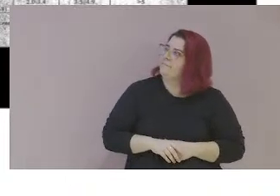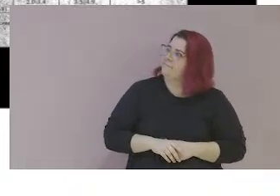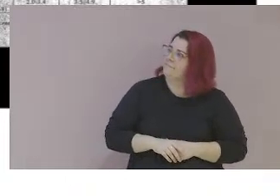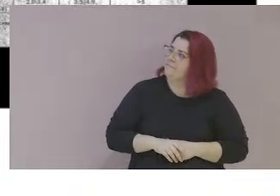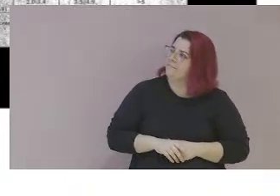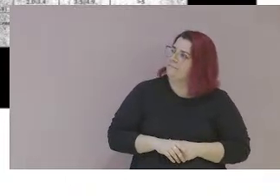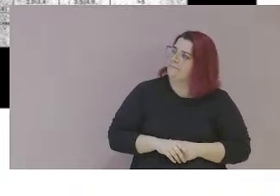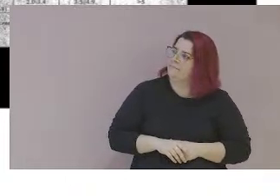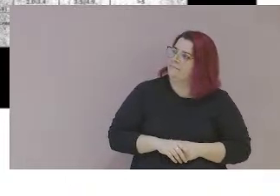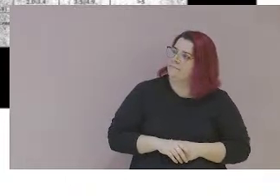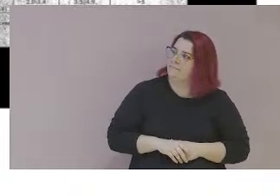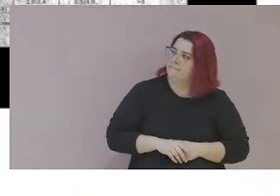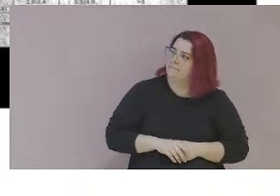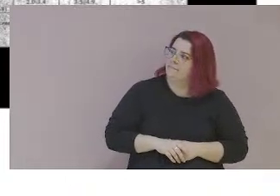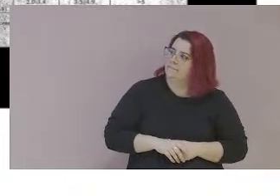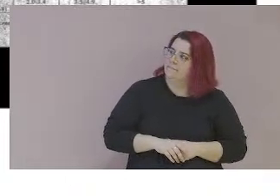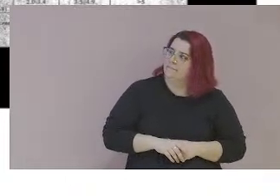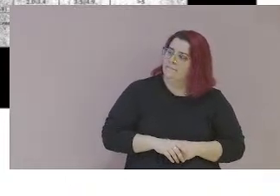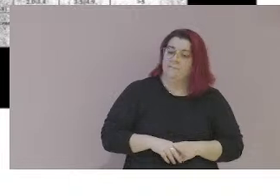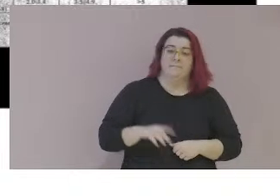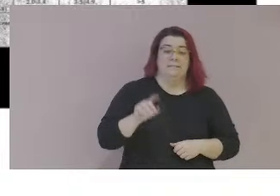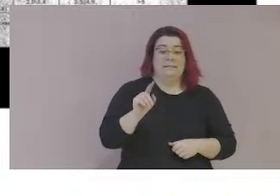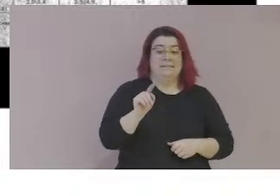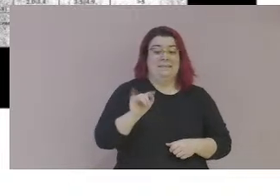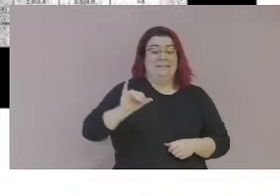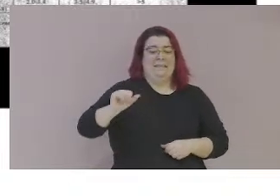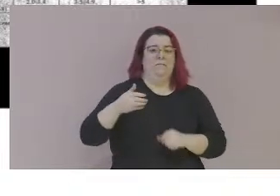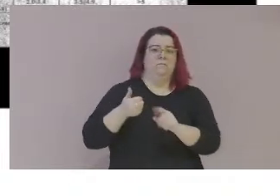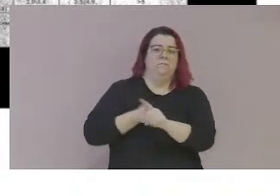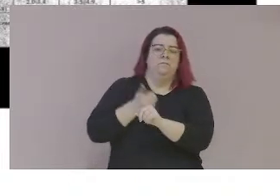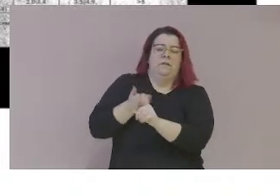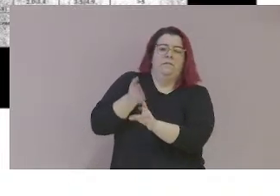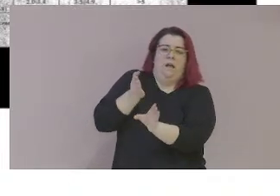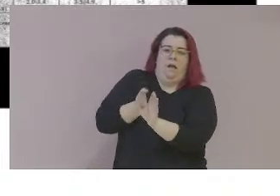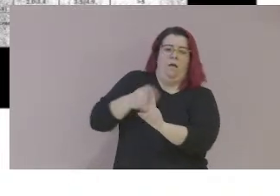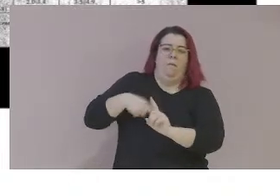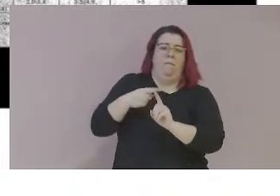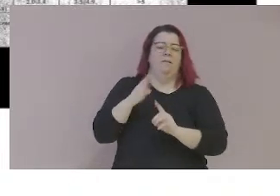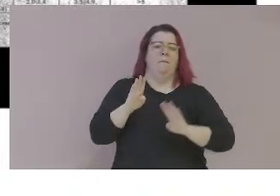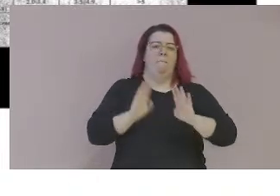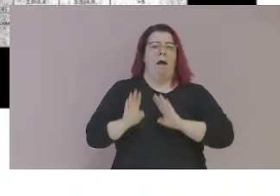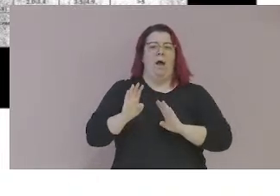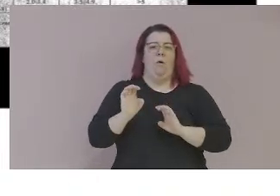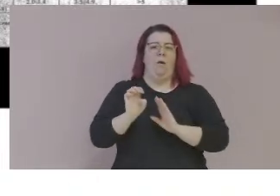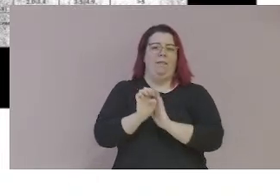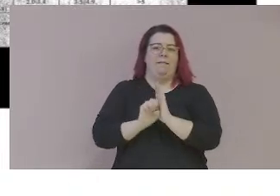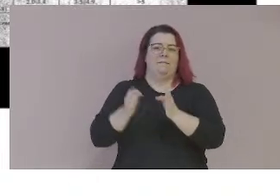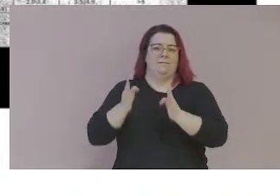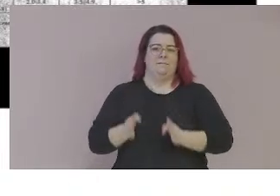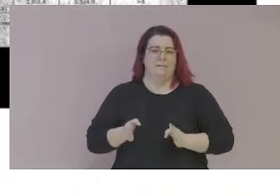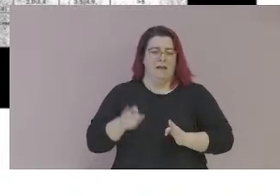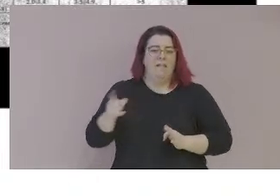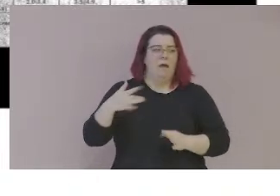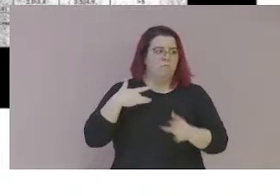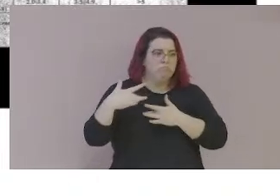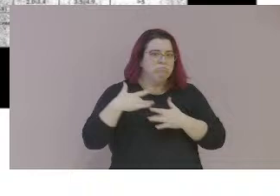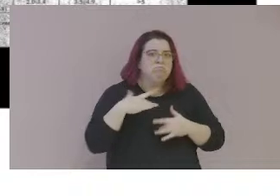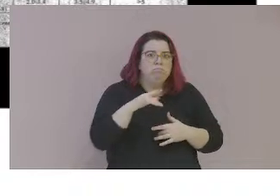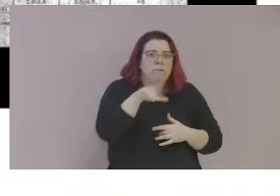Health. Tia is a psychiatrist and bioethicist. The government was concerned about avian